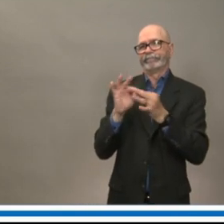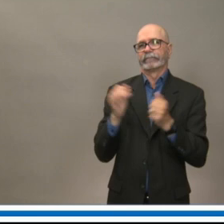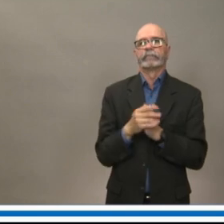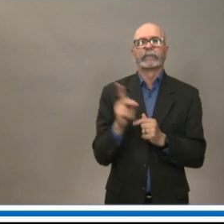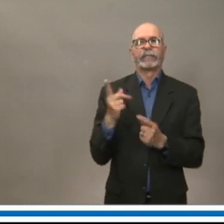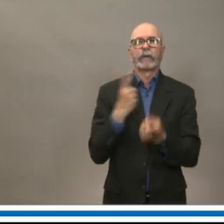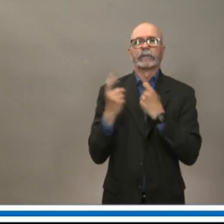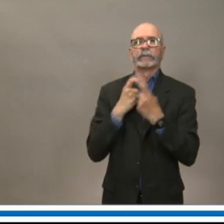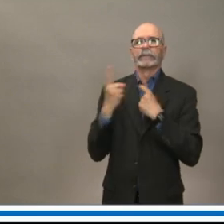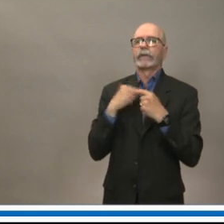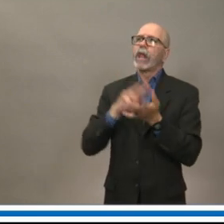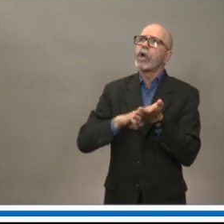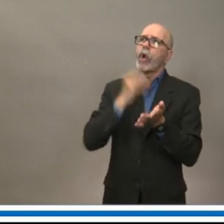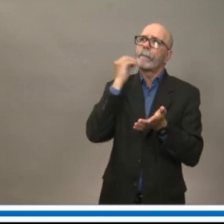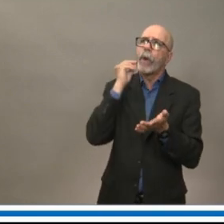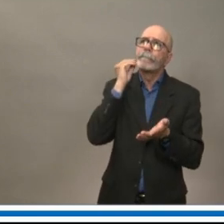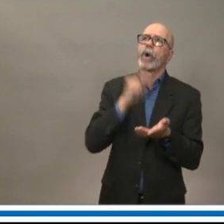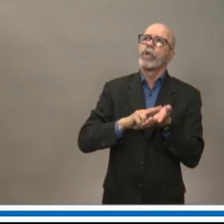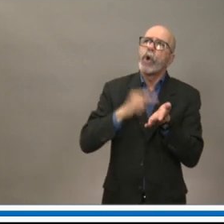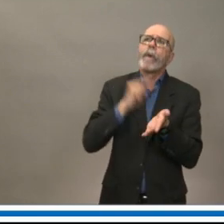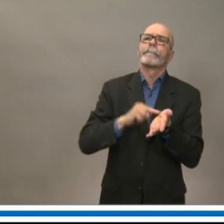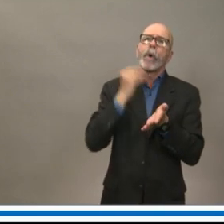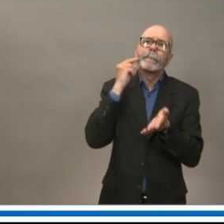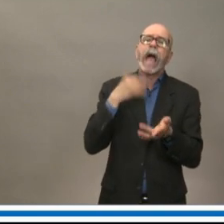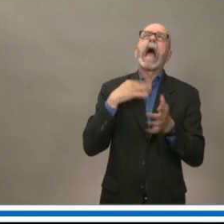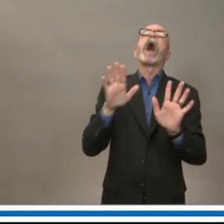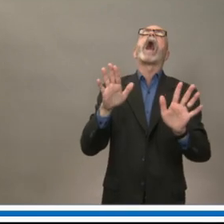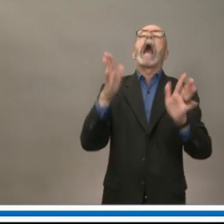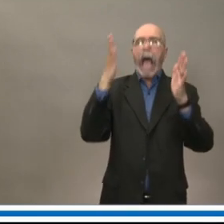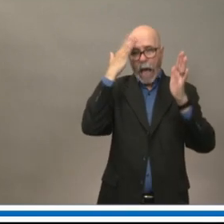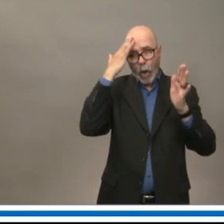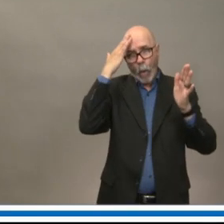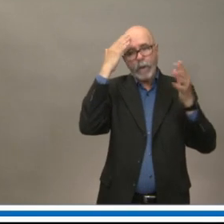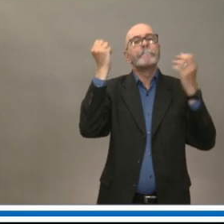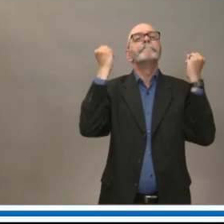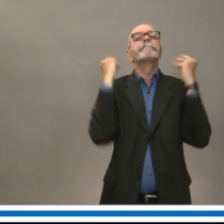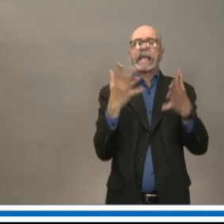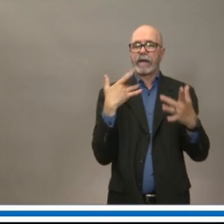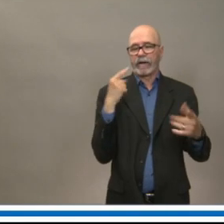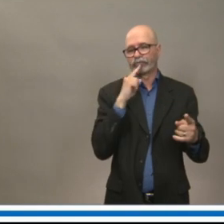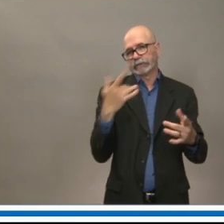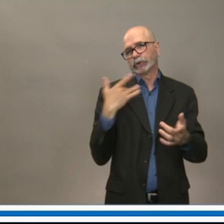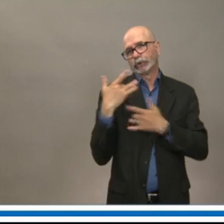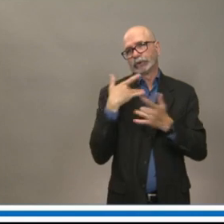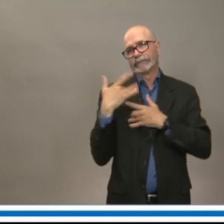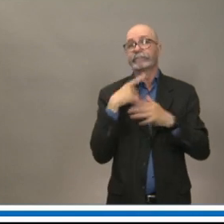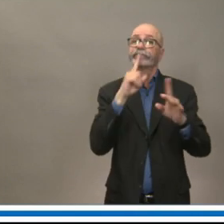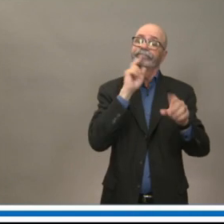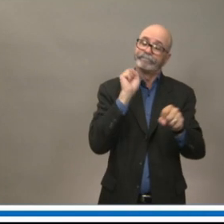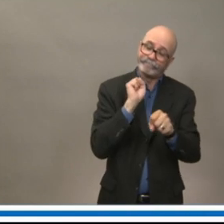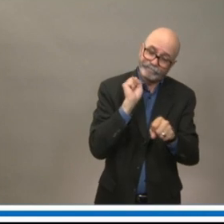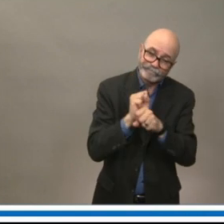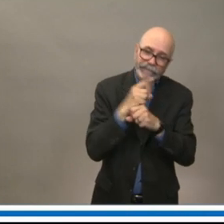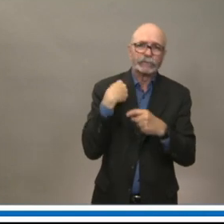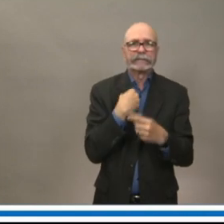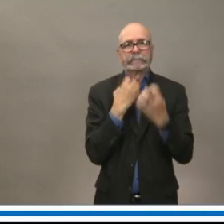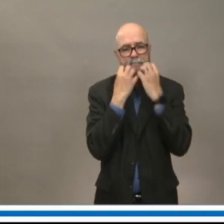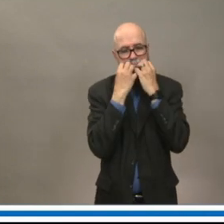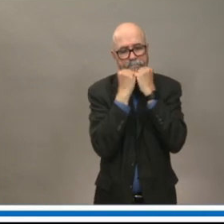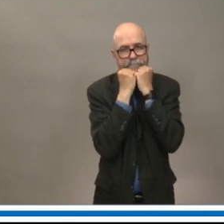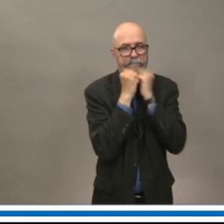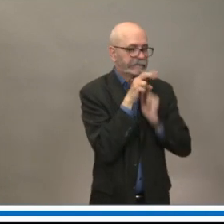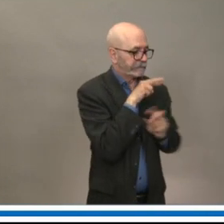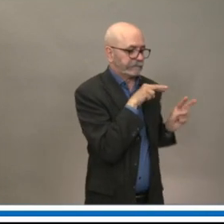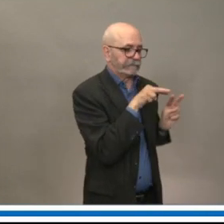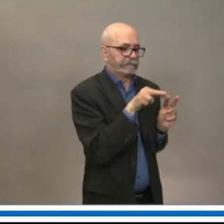lots of concerns surrounding the nursing homes and the health of our loved ones that live there. First of all, let me say I want to thank